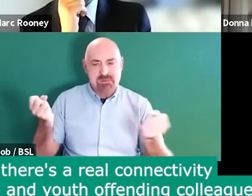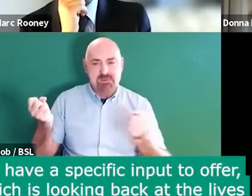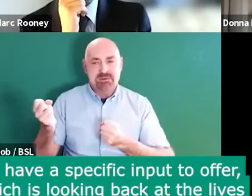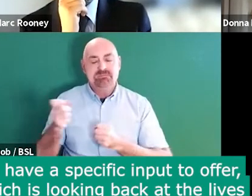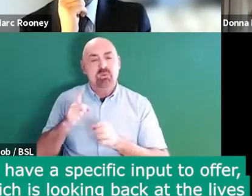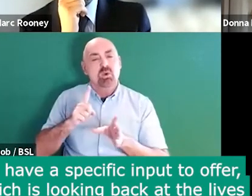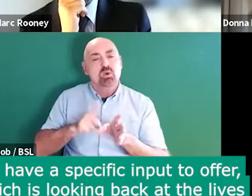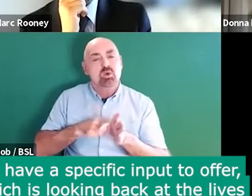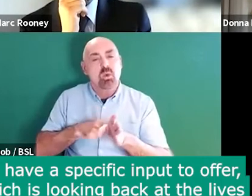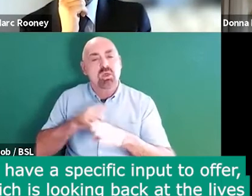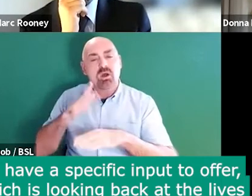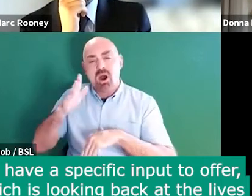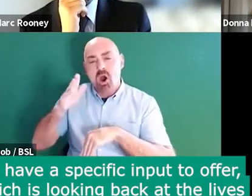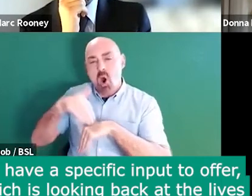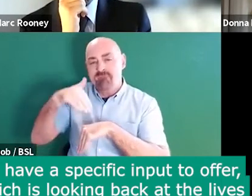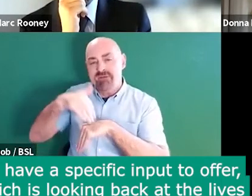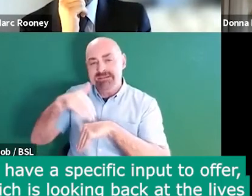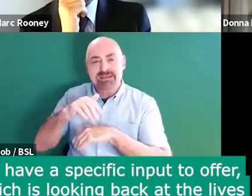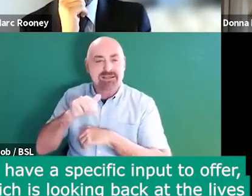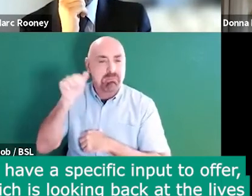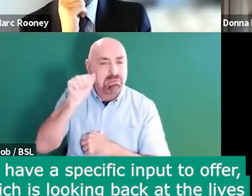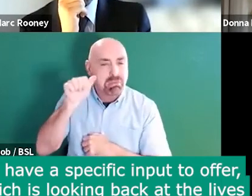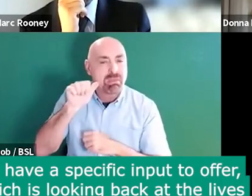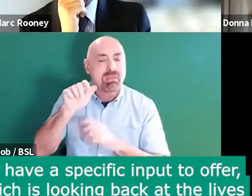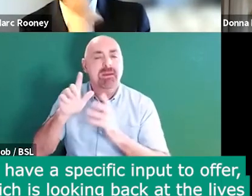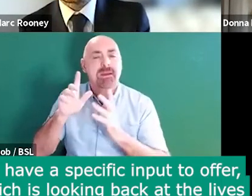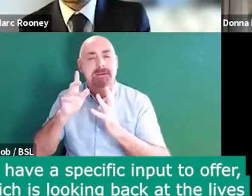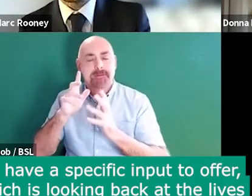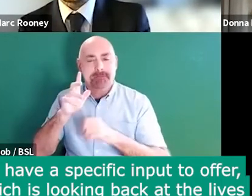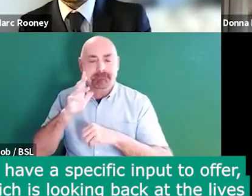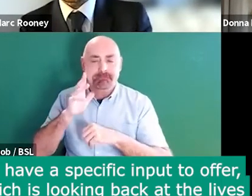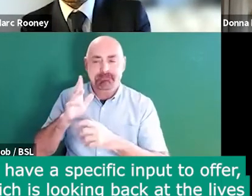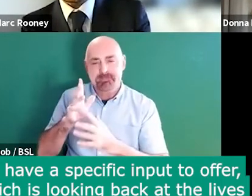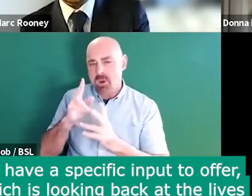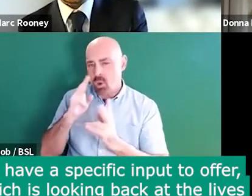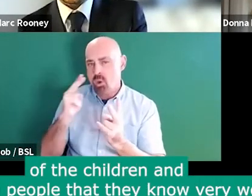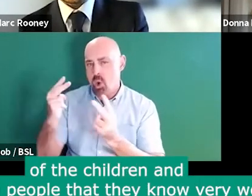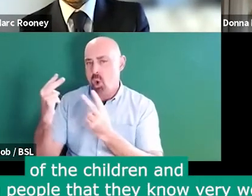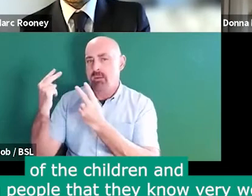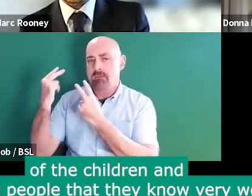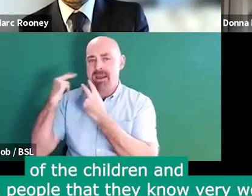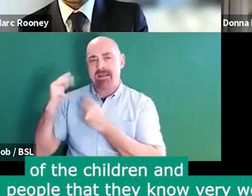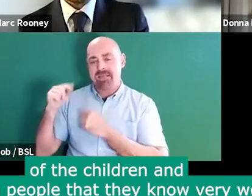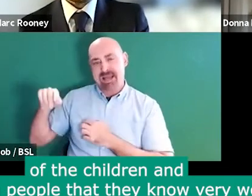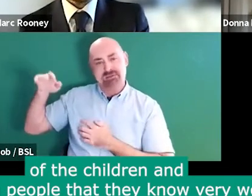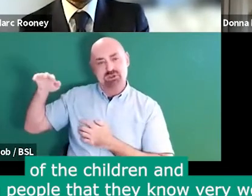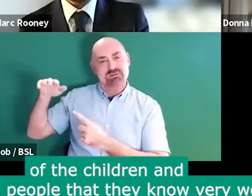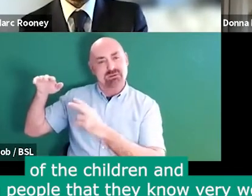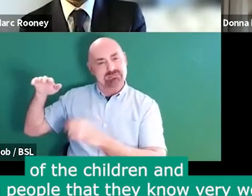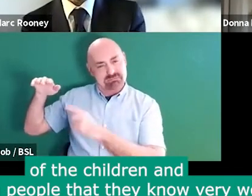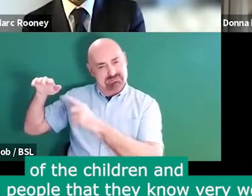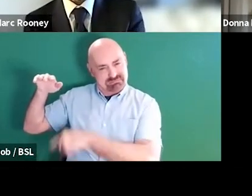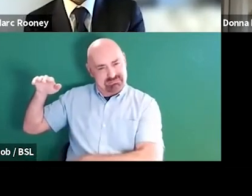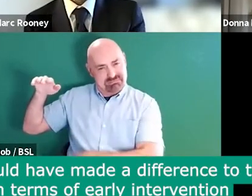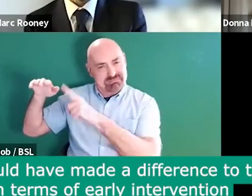offending colleagues will have a specific input to offer, which is looking back at the lives of the children and young people that they know